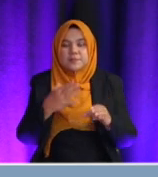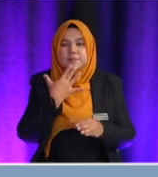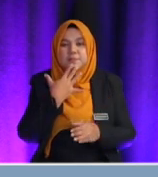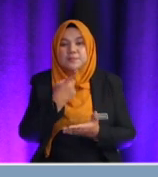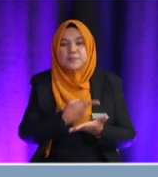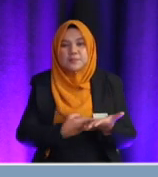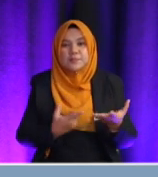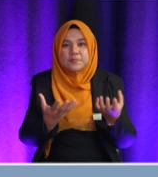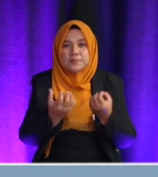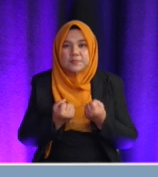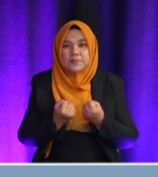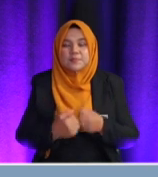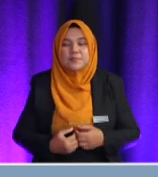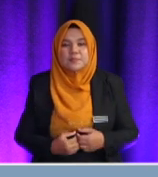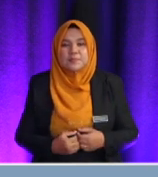want?